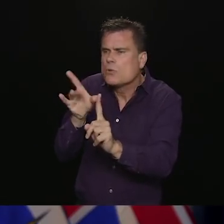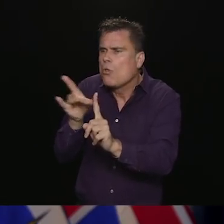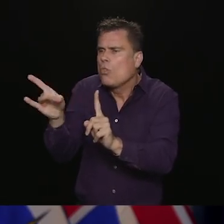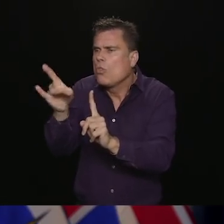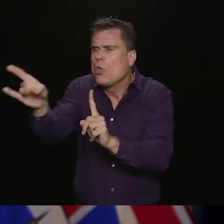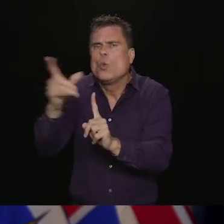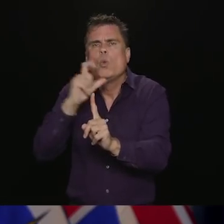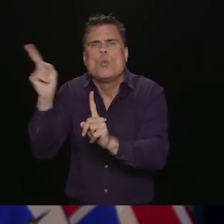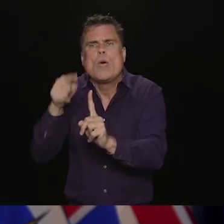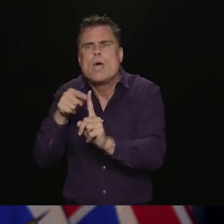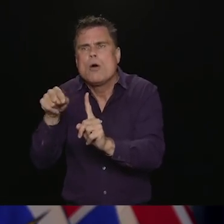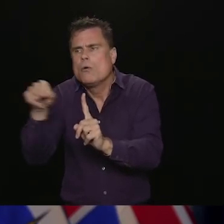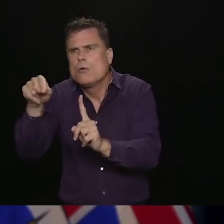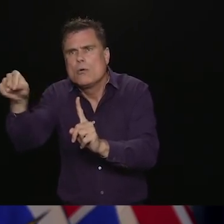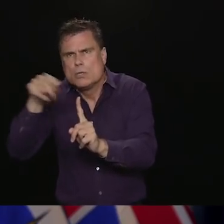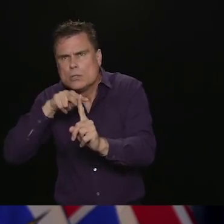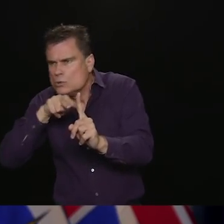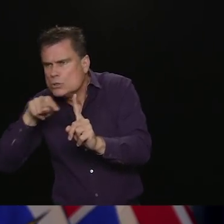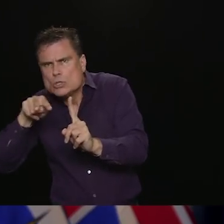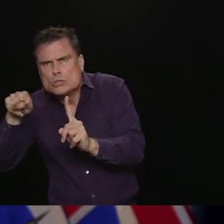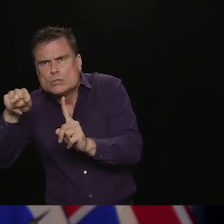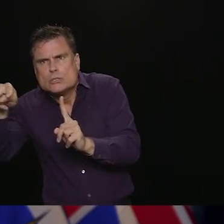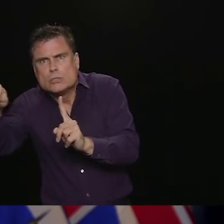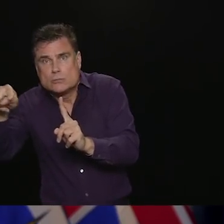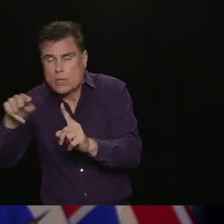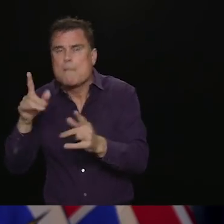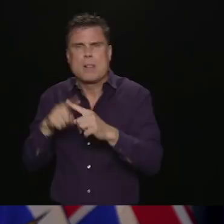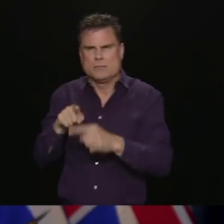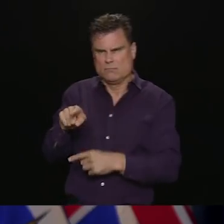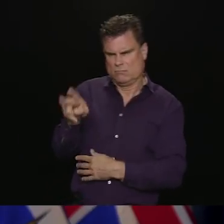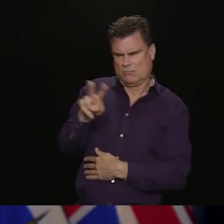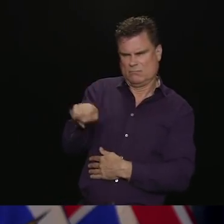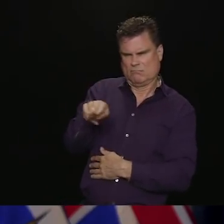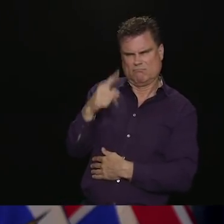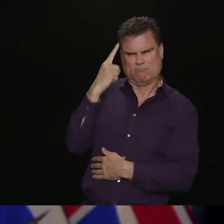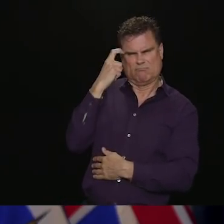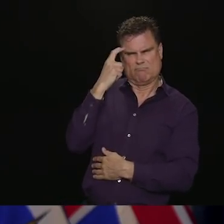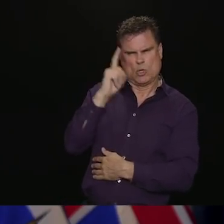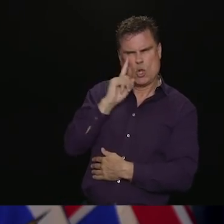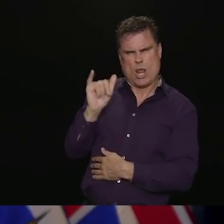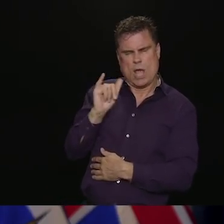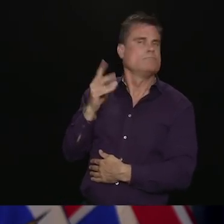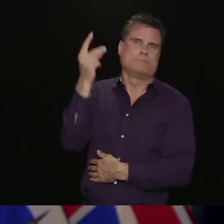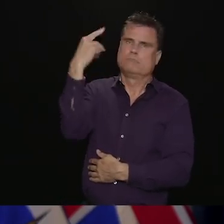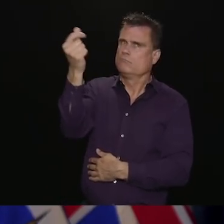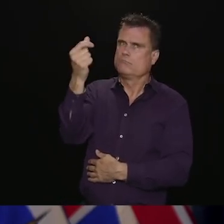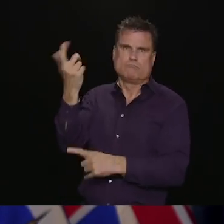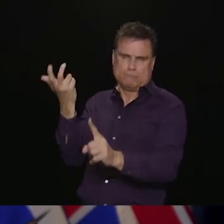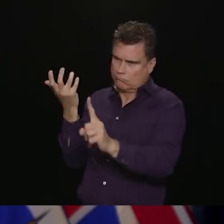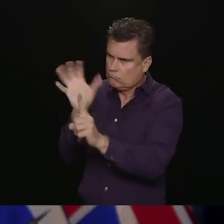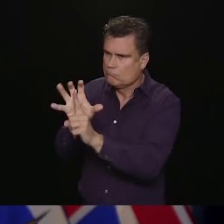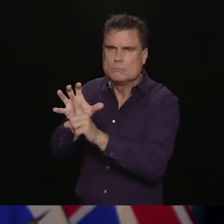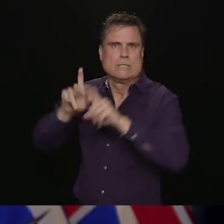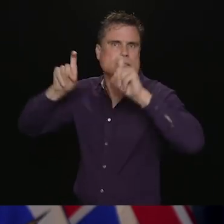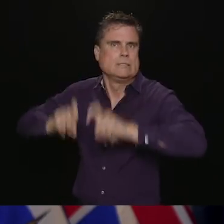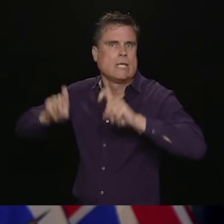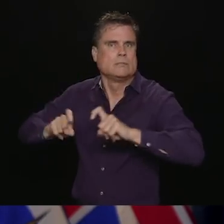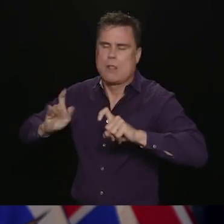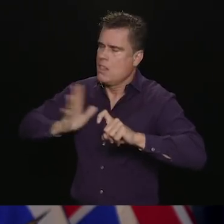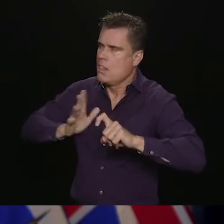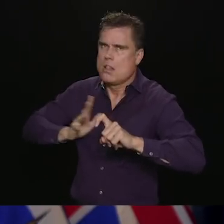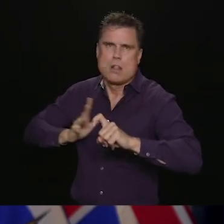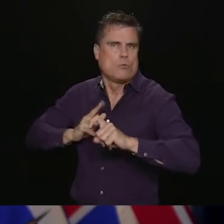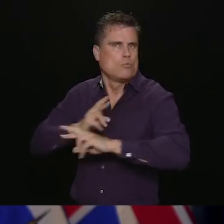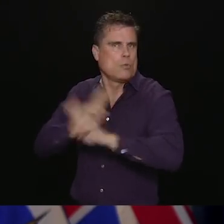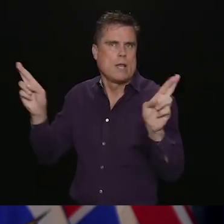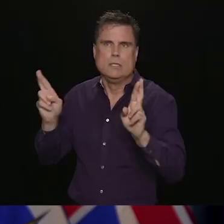be COVID-19 needs to be tested and tested rapidly. to do this, we are opening what is